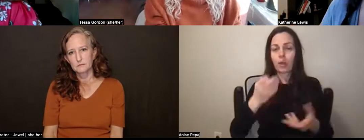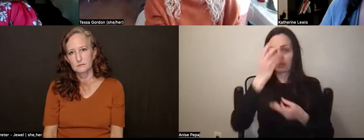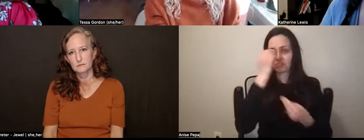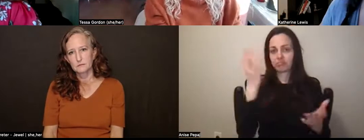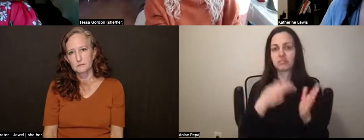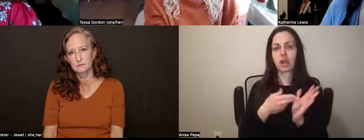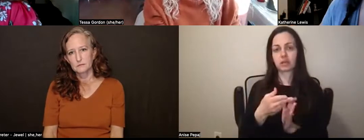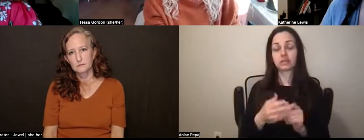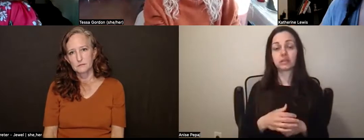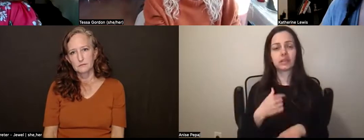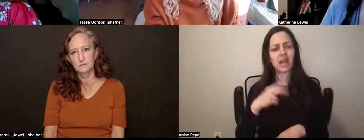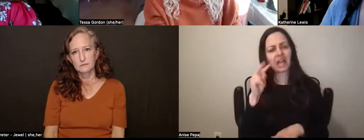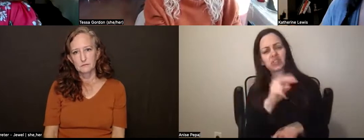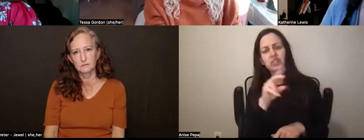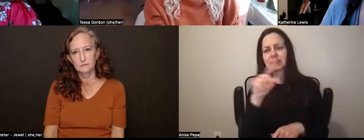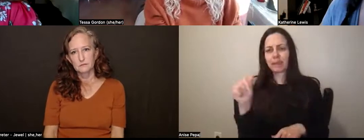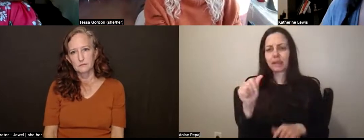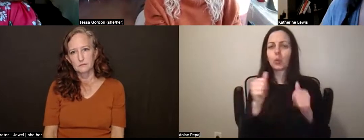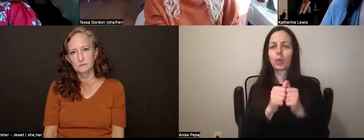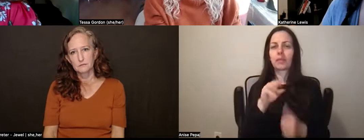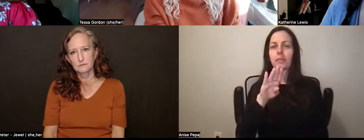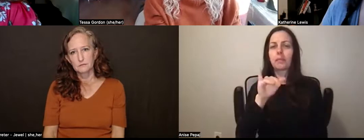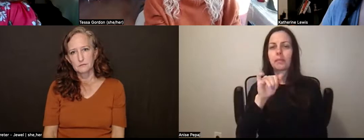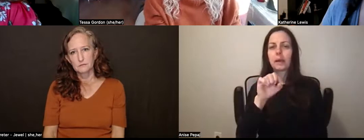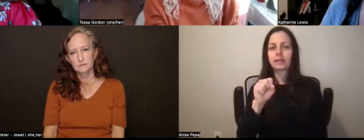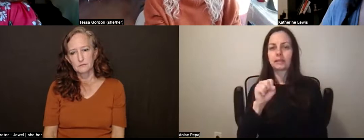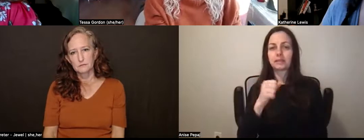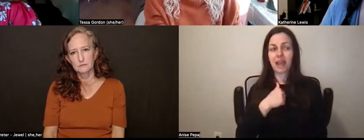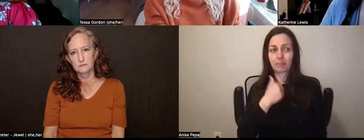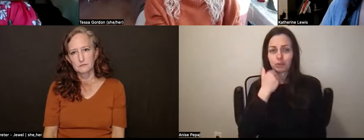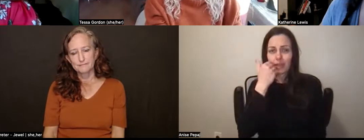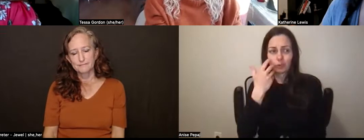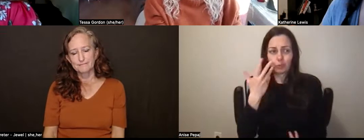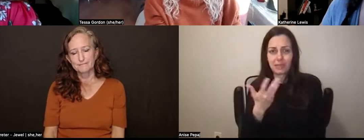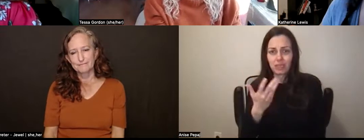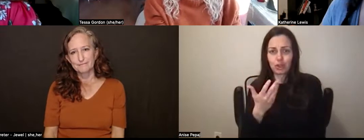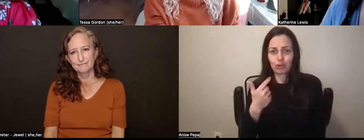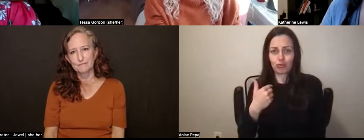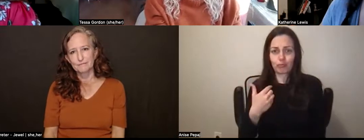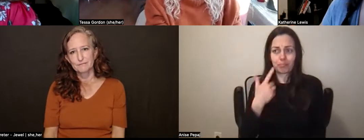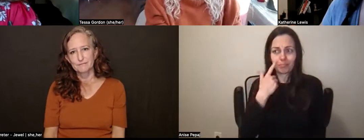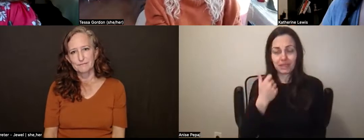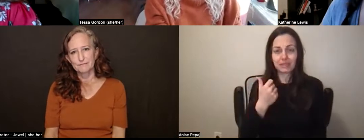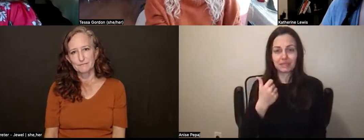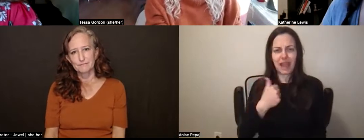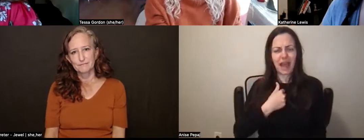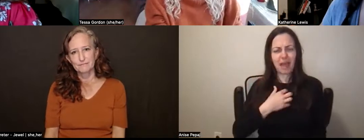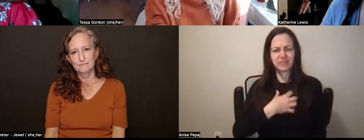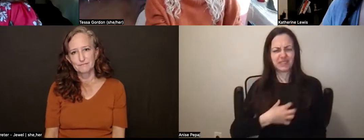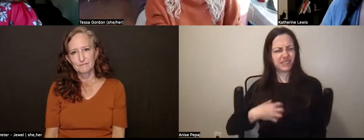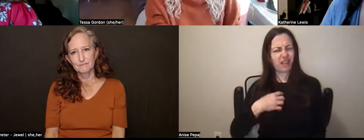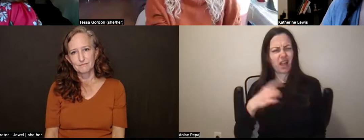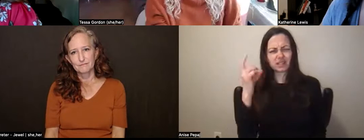looked at disability with such a bias. I'm almost ashamed to be here because I'm disgusted at just